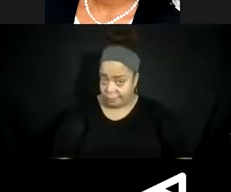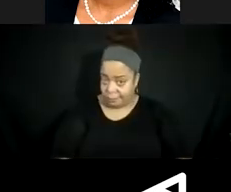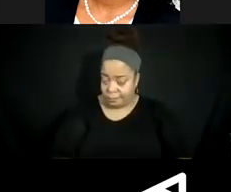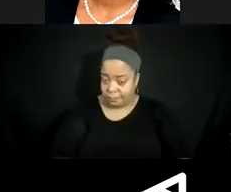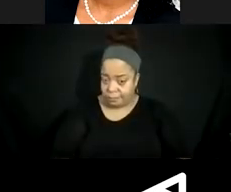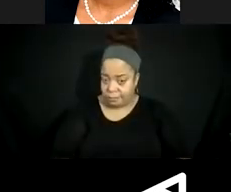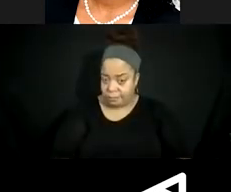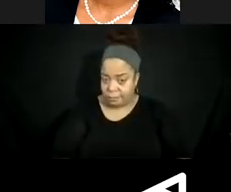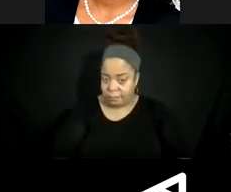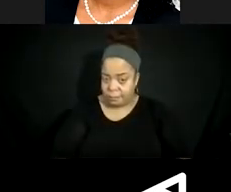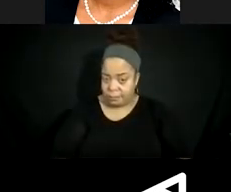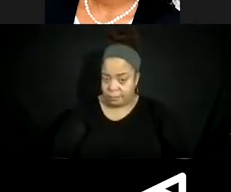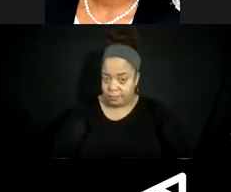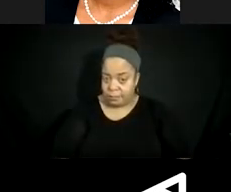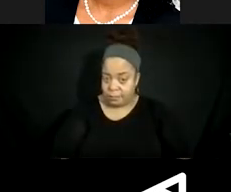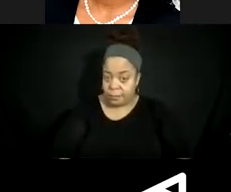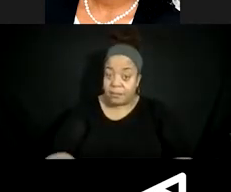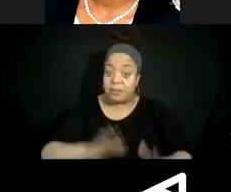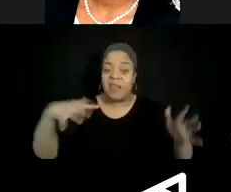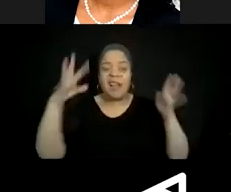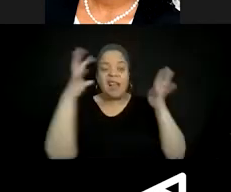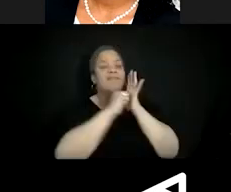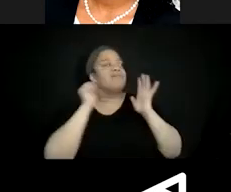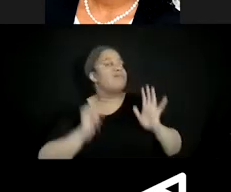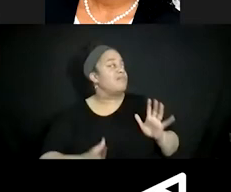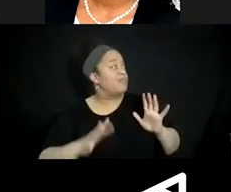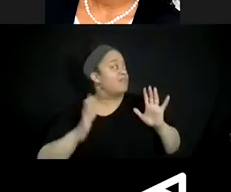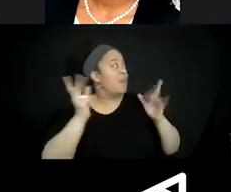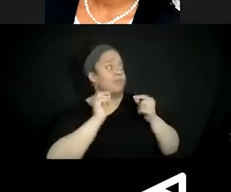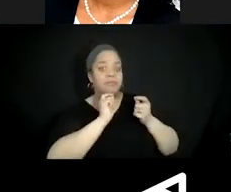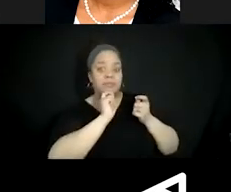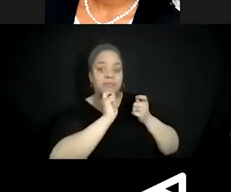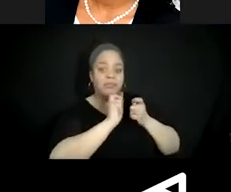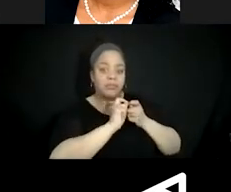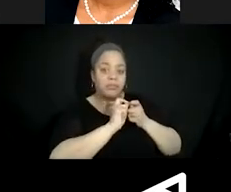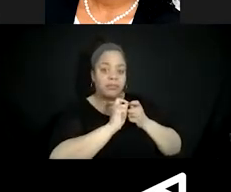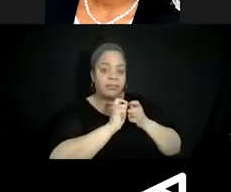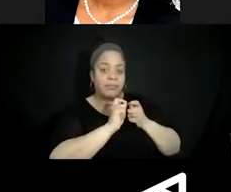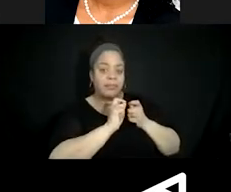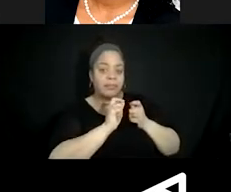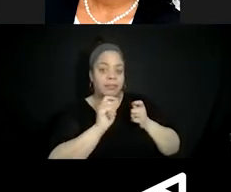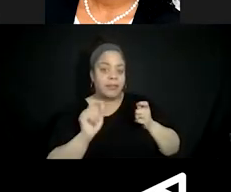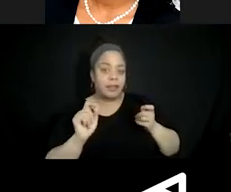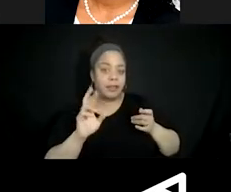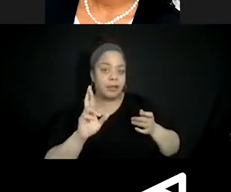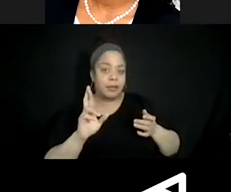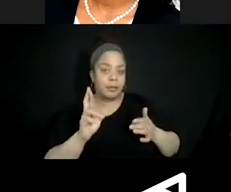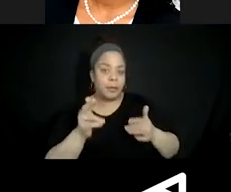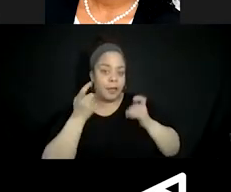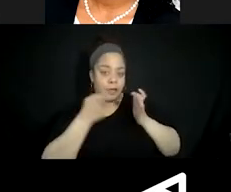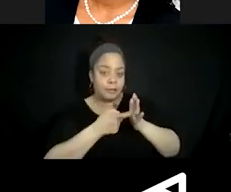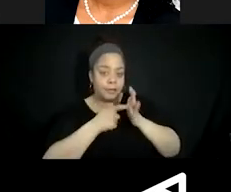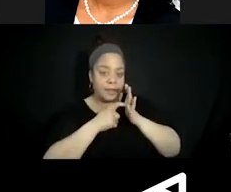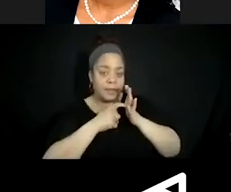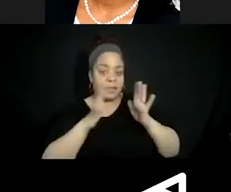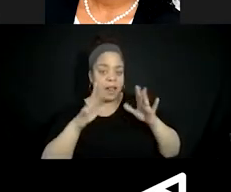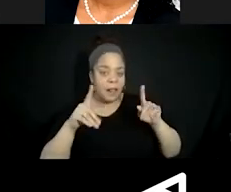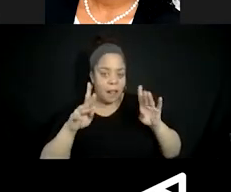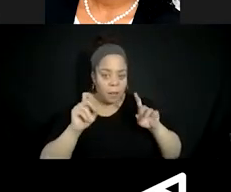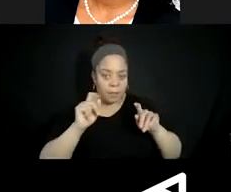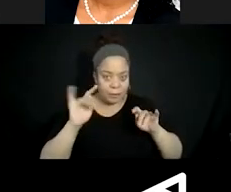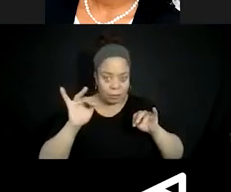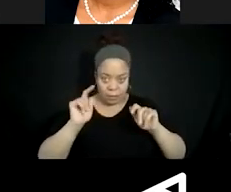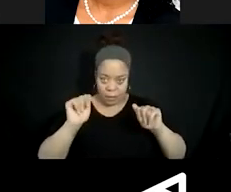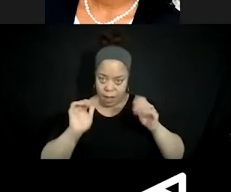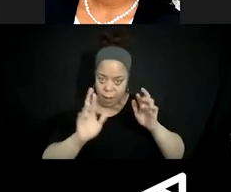logs, by ending ascertainment requirements, and by allowing stations to apply for renewals by postcard application. He also ended